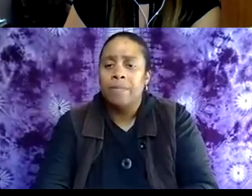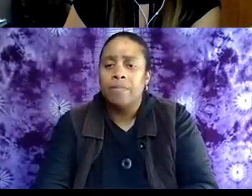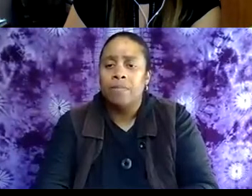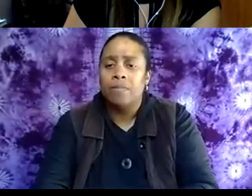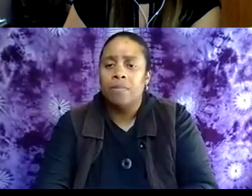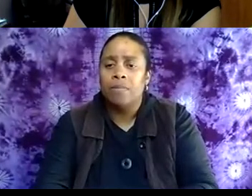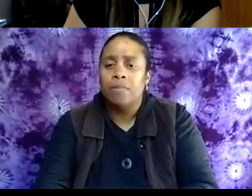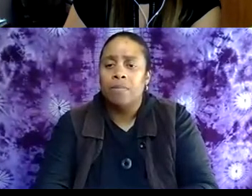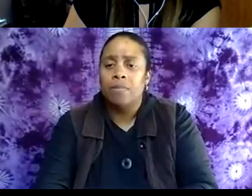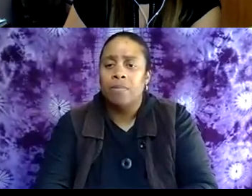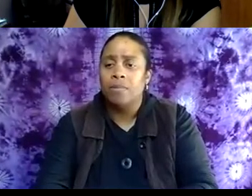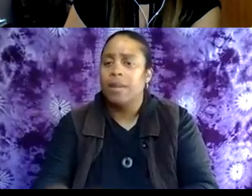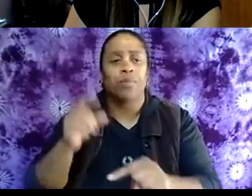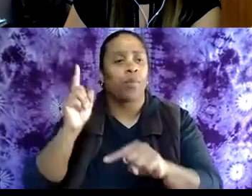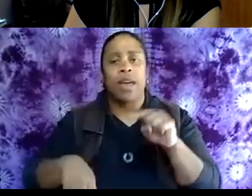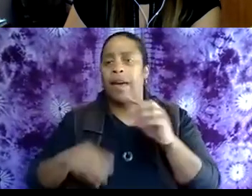That is not fixable.